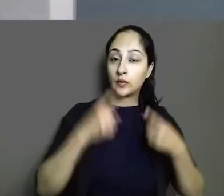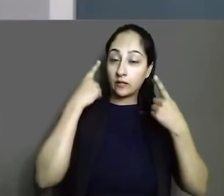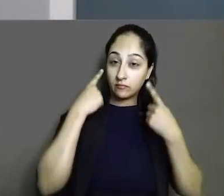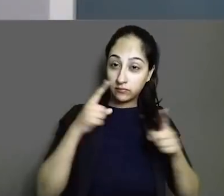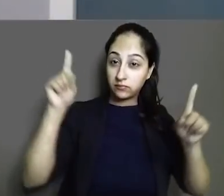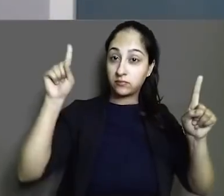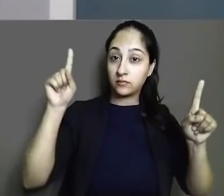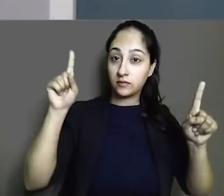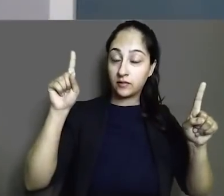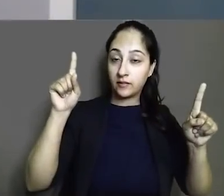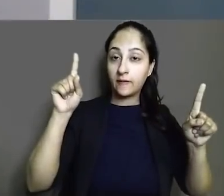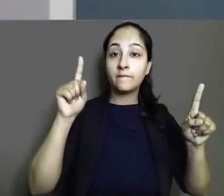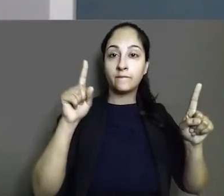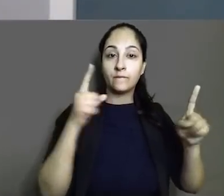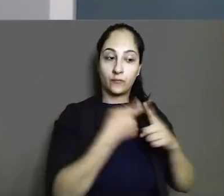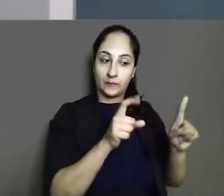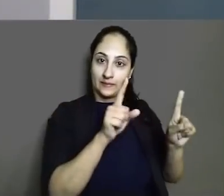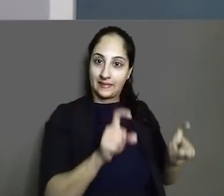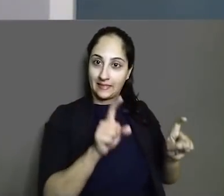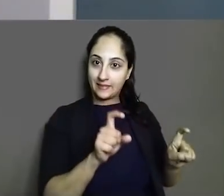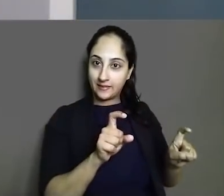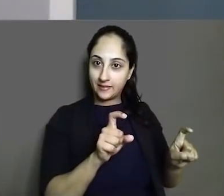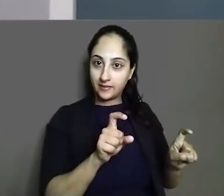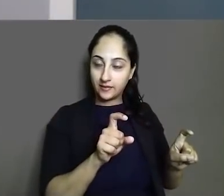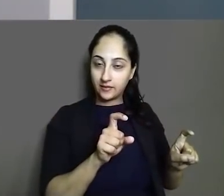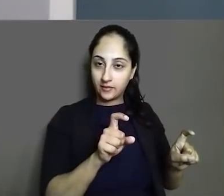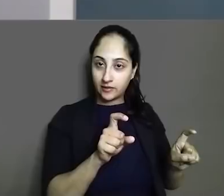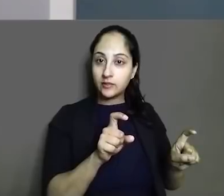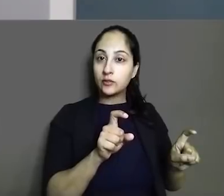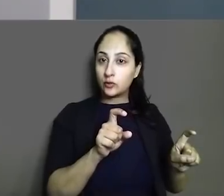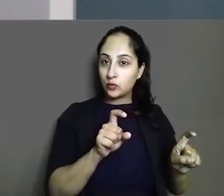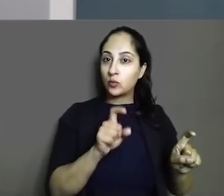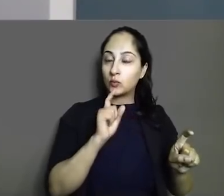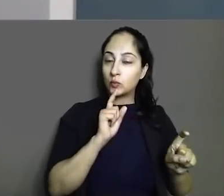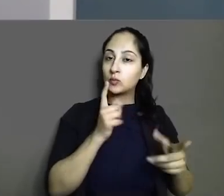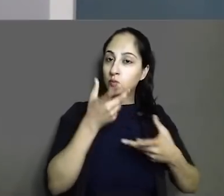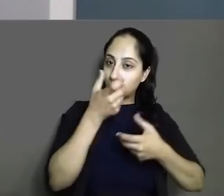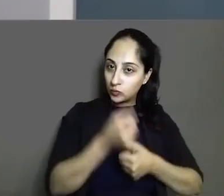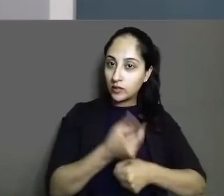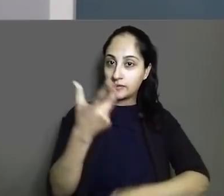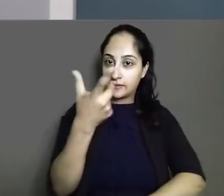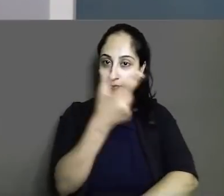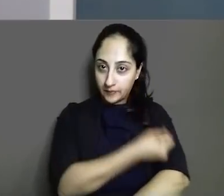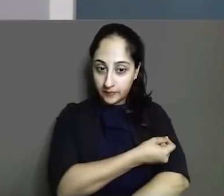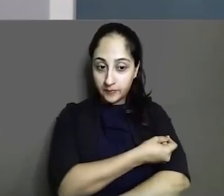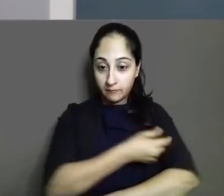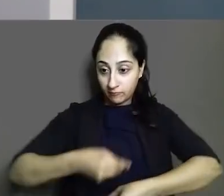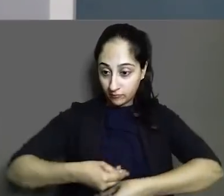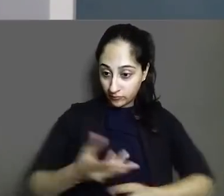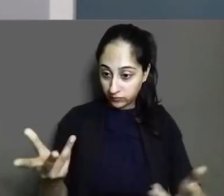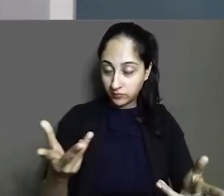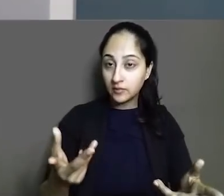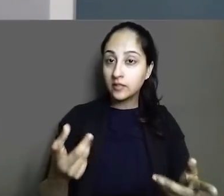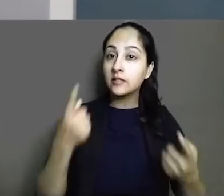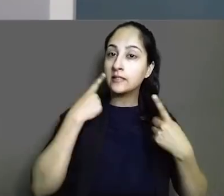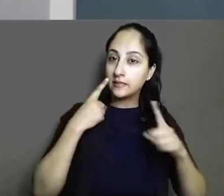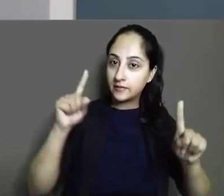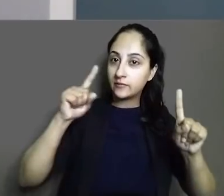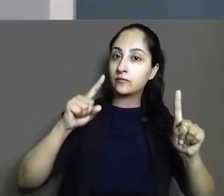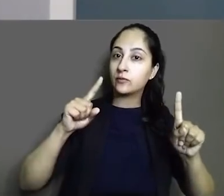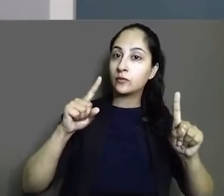require cold storage and special freezers because that mRNA is so fragile. Now, the 2